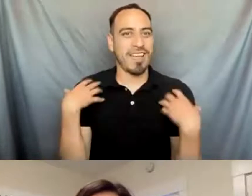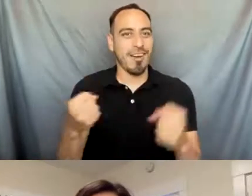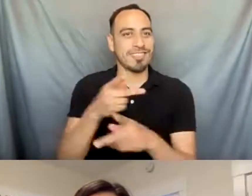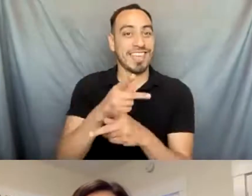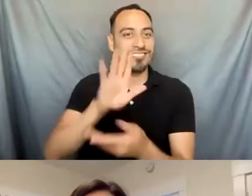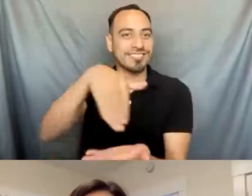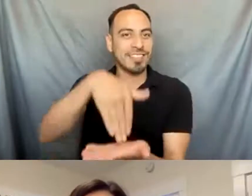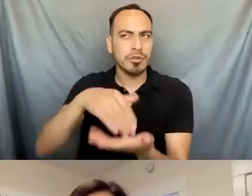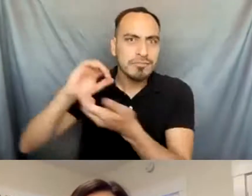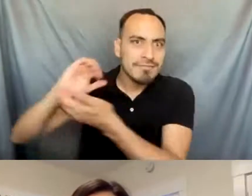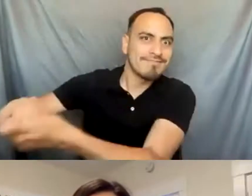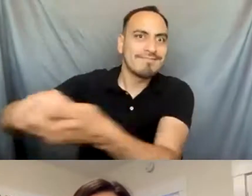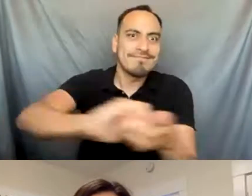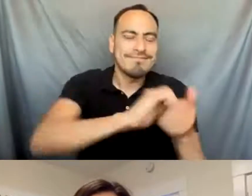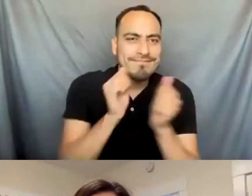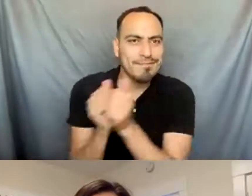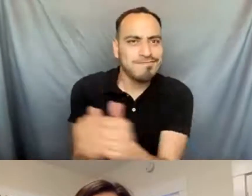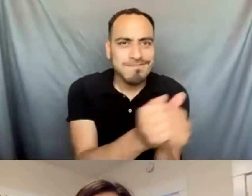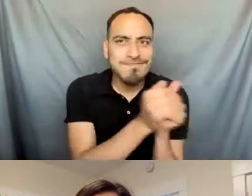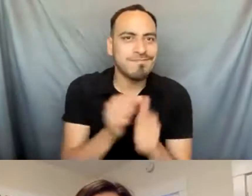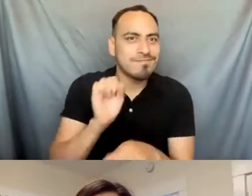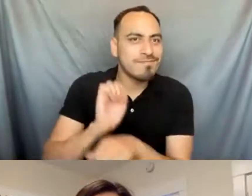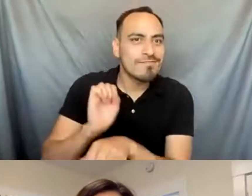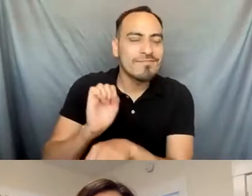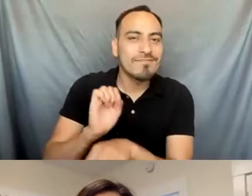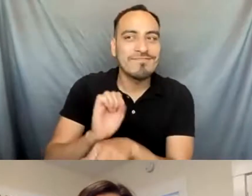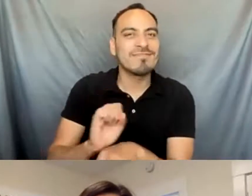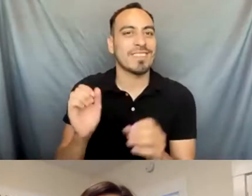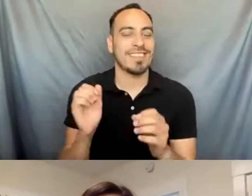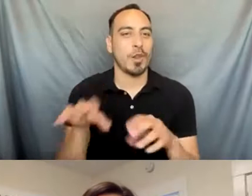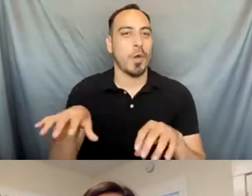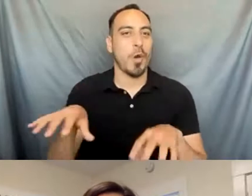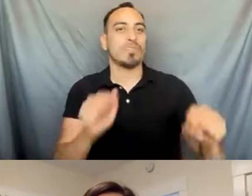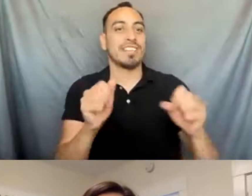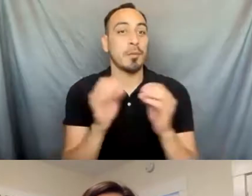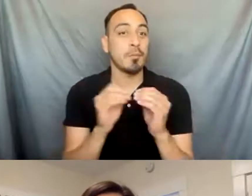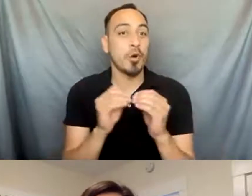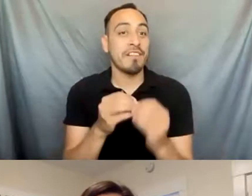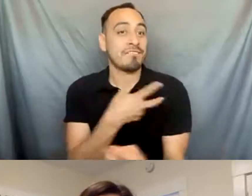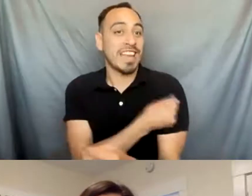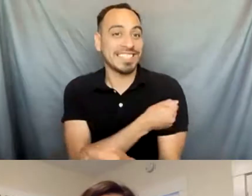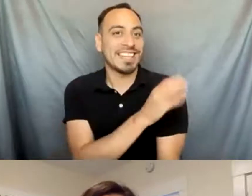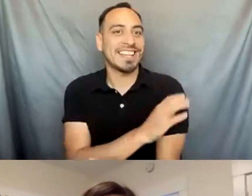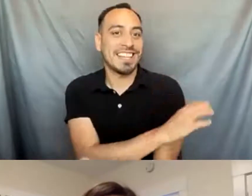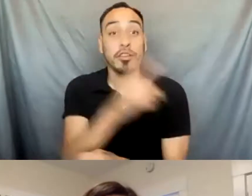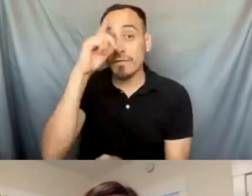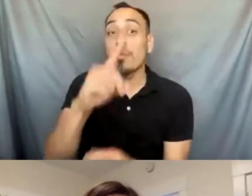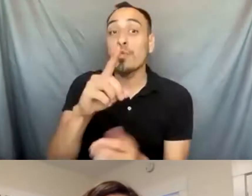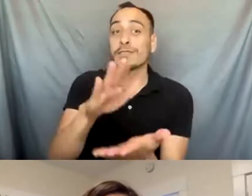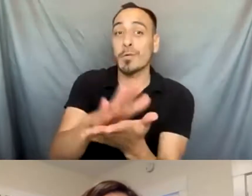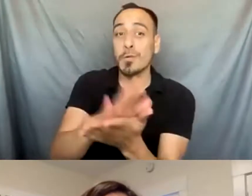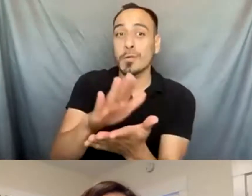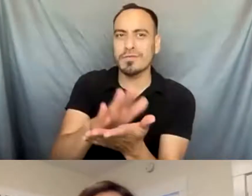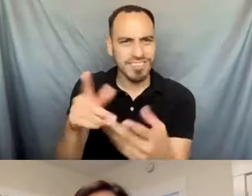some larger vaccine clinics for the schools, and trying to get those junior high and high school age kids.